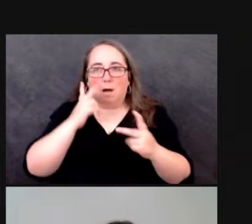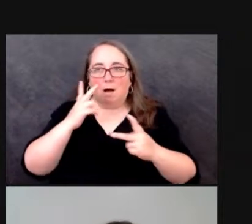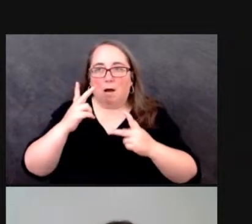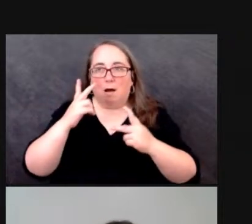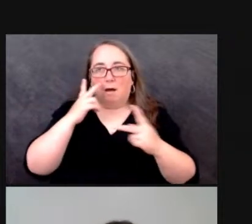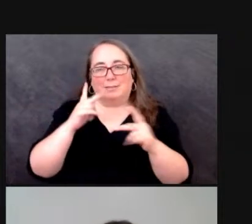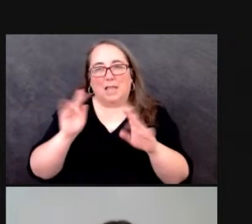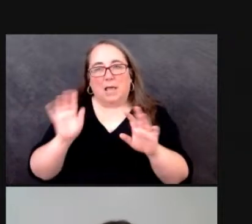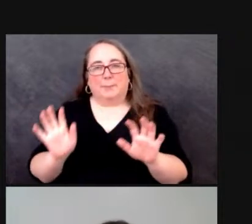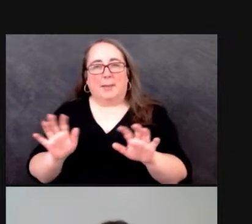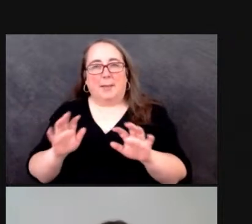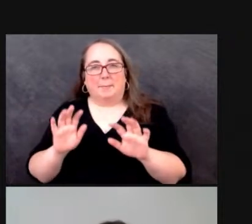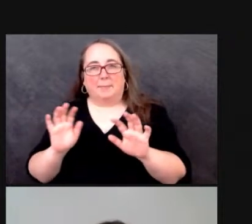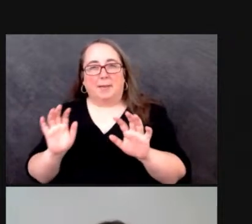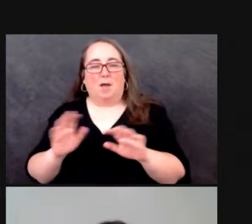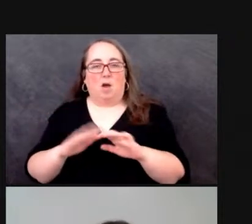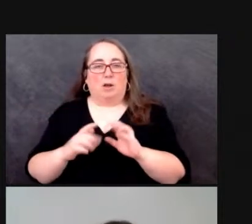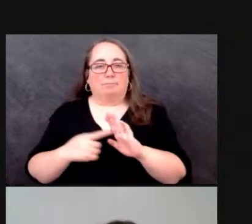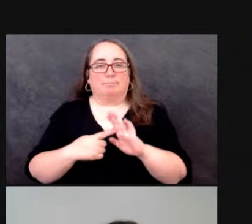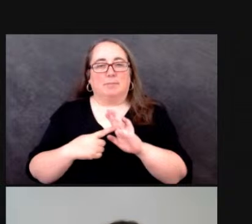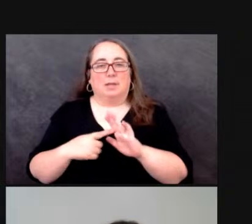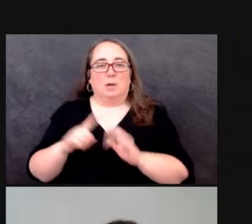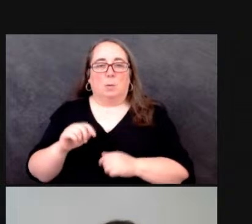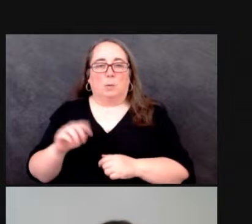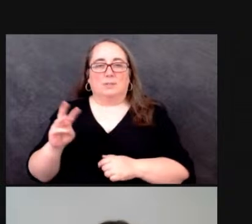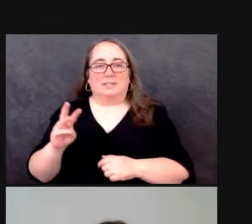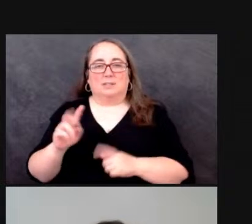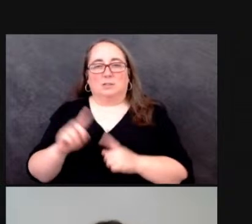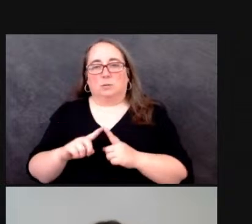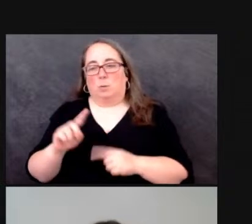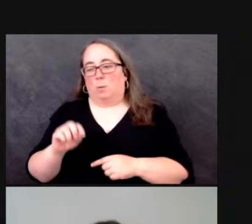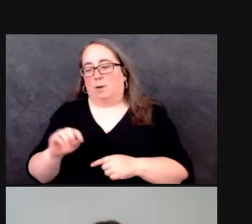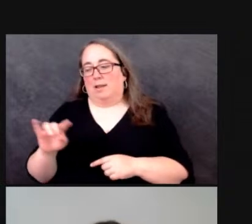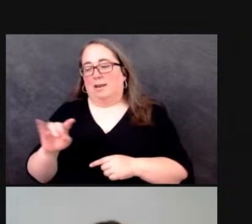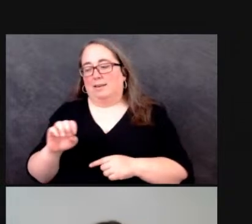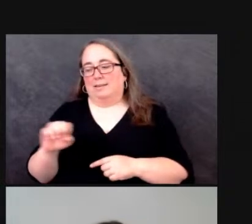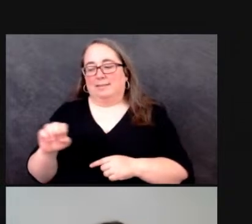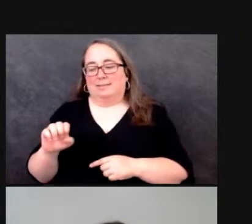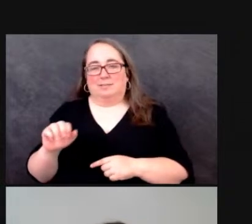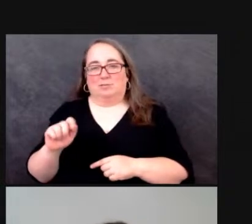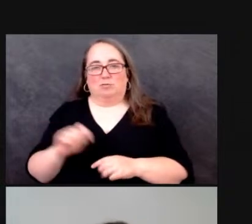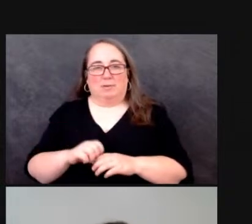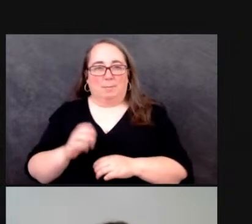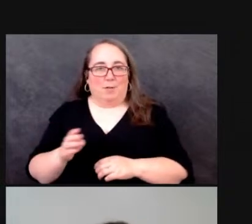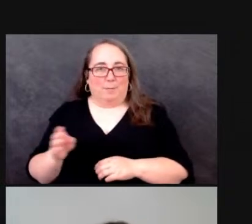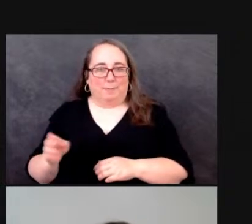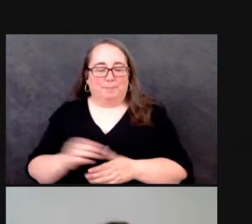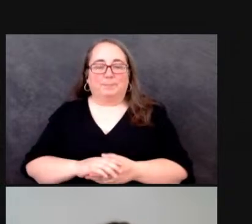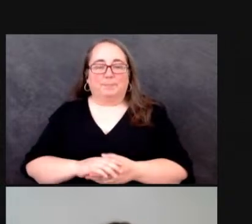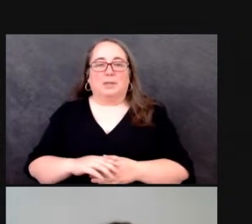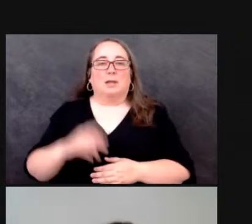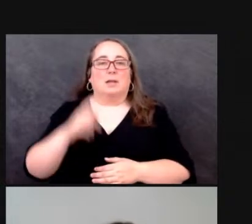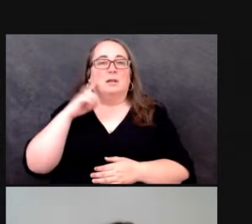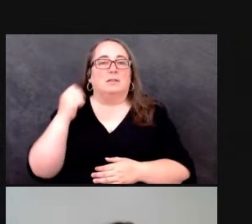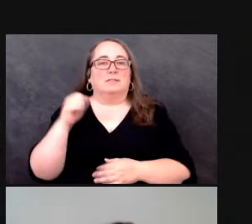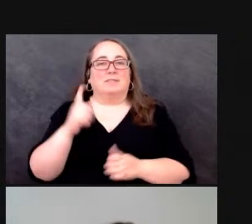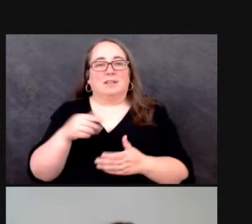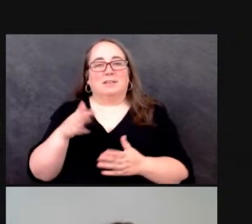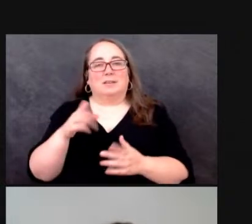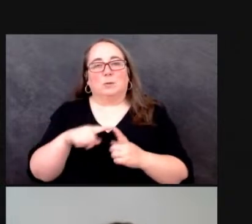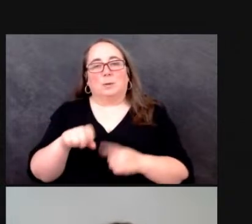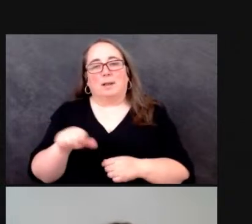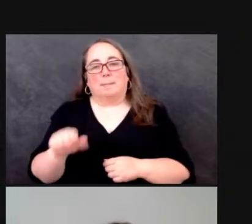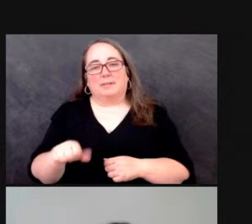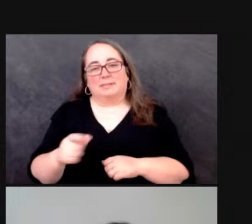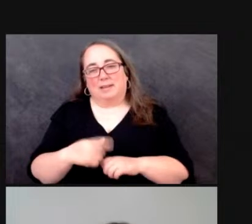spectacular silver on exhibition at 106 to 108 East Street in Baltimore. The silver was then taken to Annapolis the